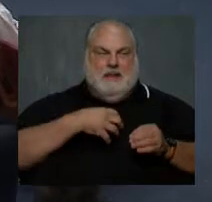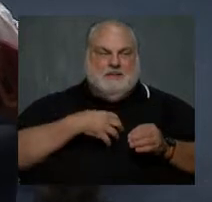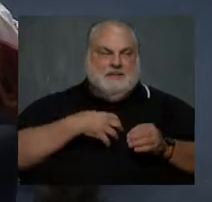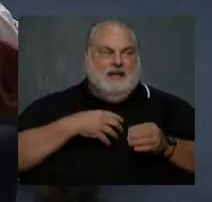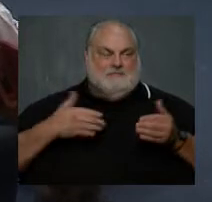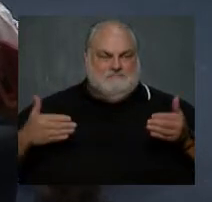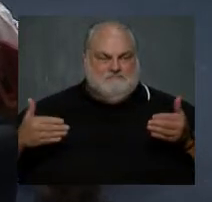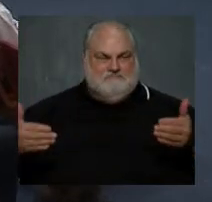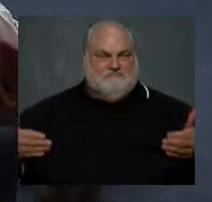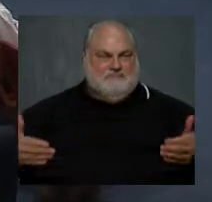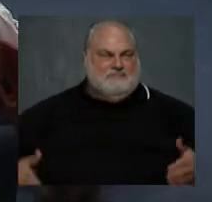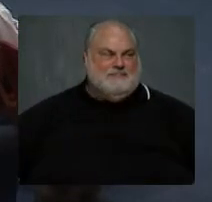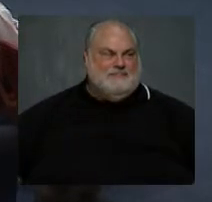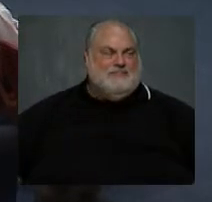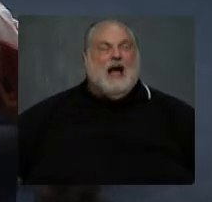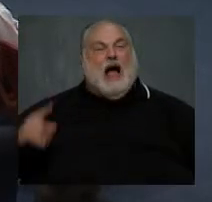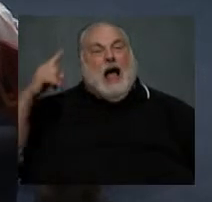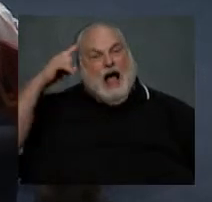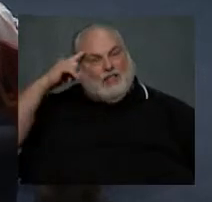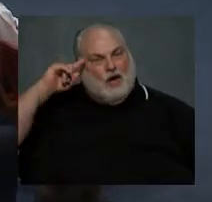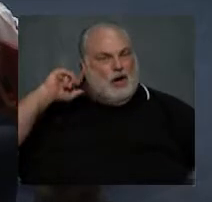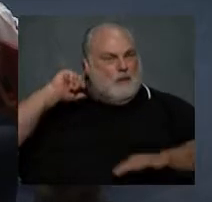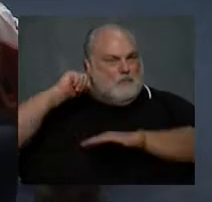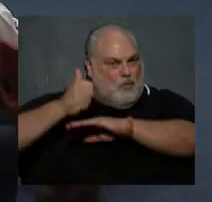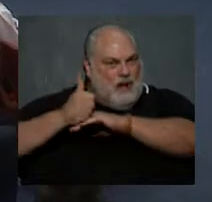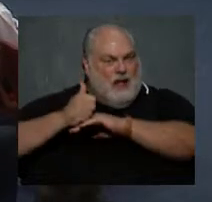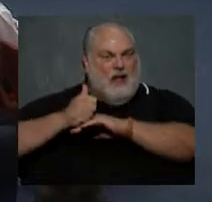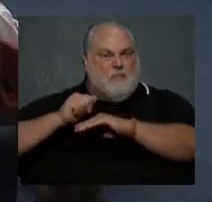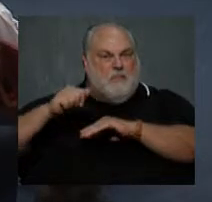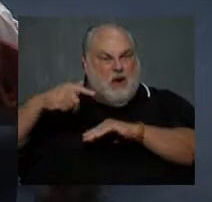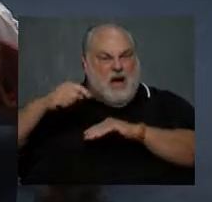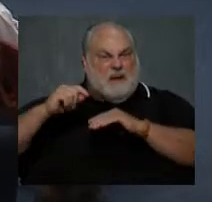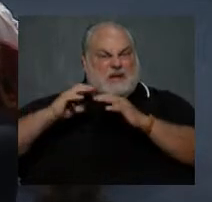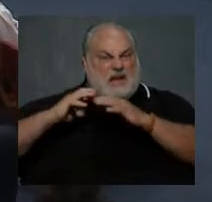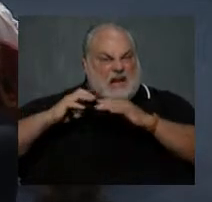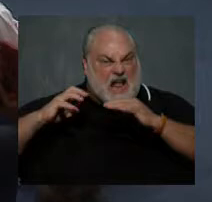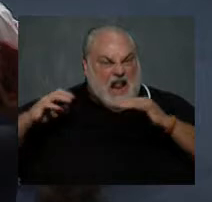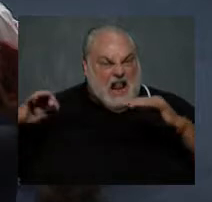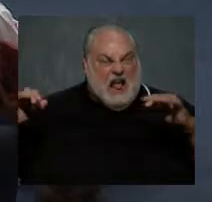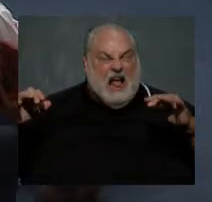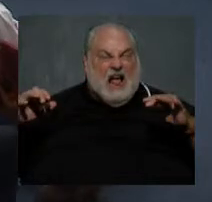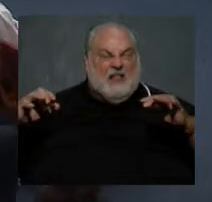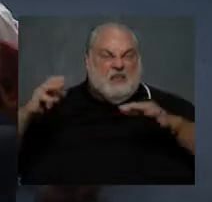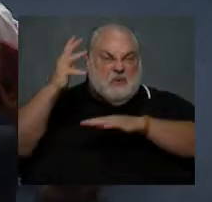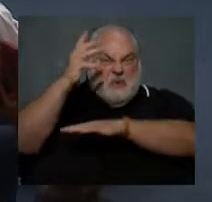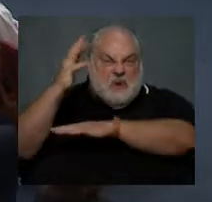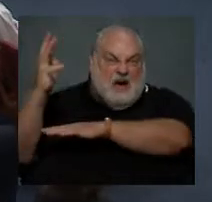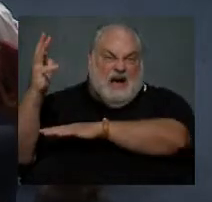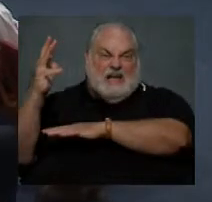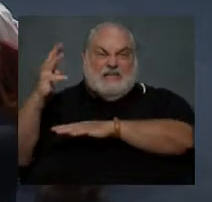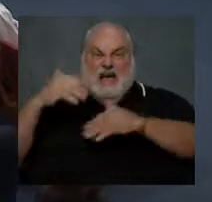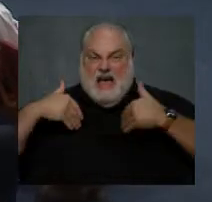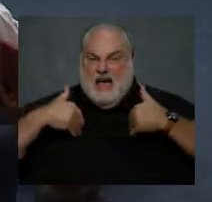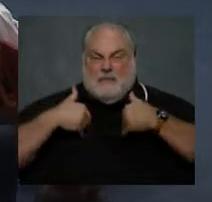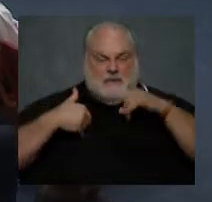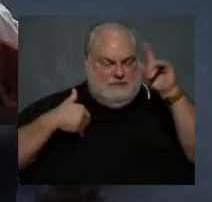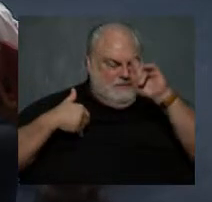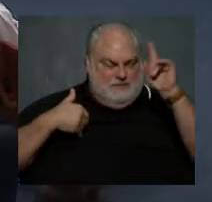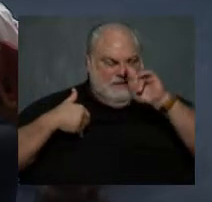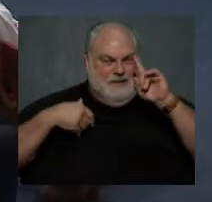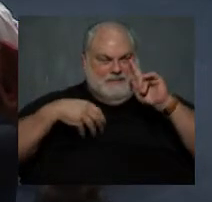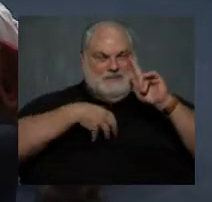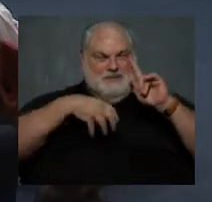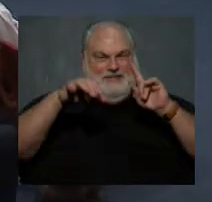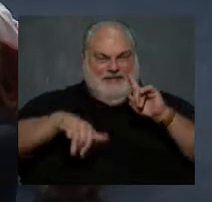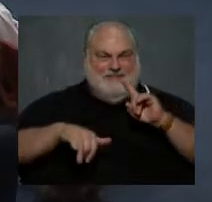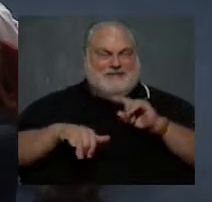Okay. Let them do it. All right. because I thought they were gonna put a housing down through there, and they was gonna take away the woods and all the animals and that, so I was in